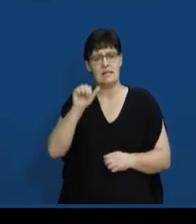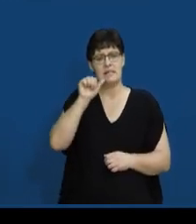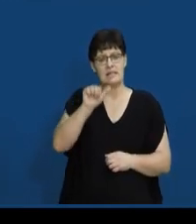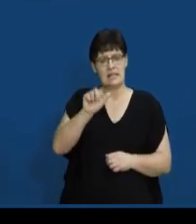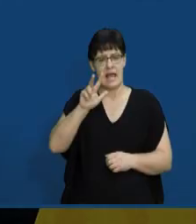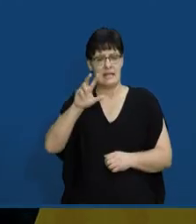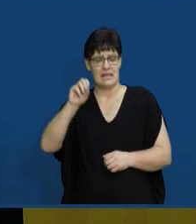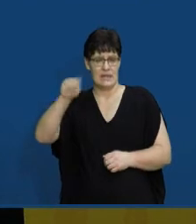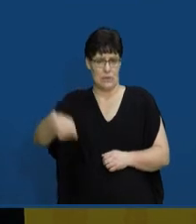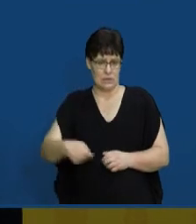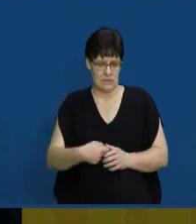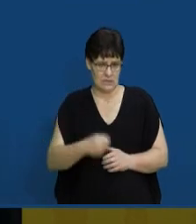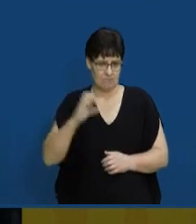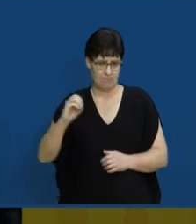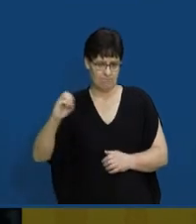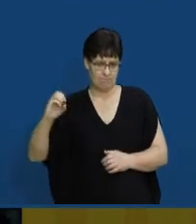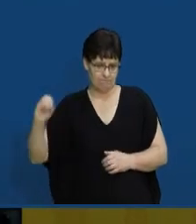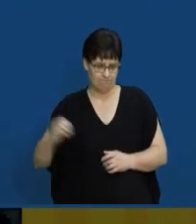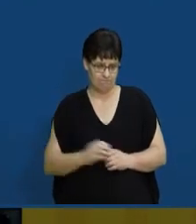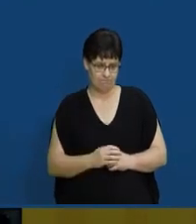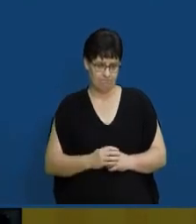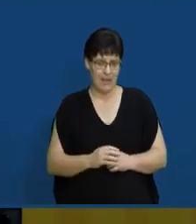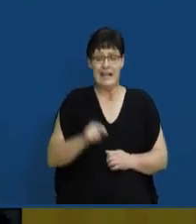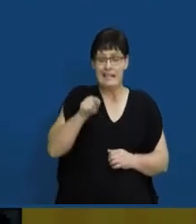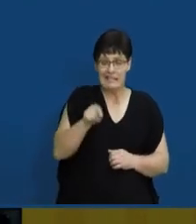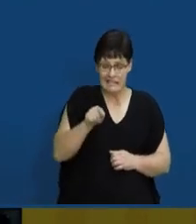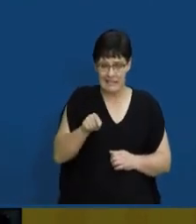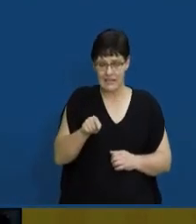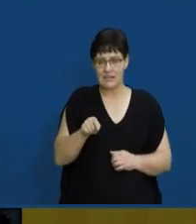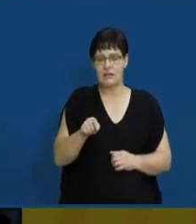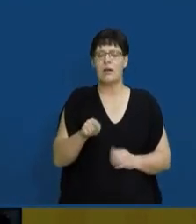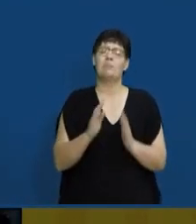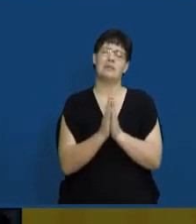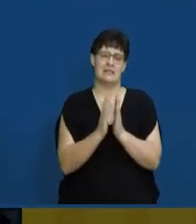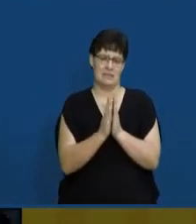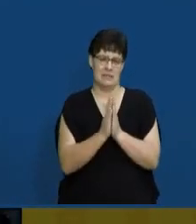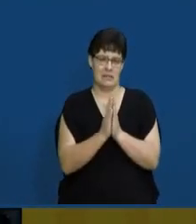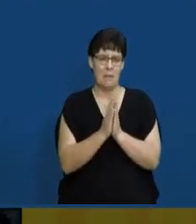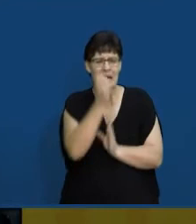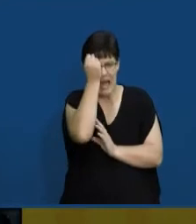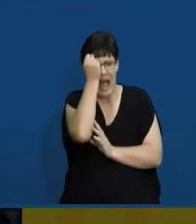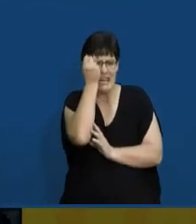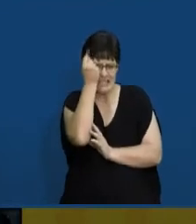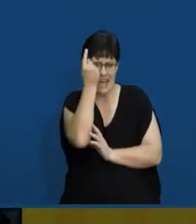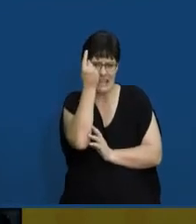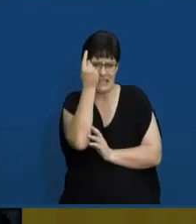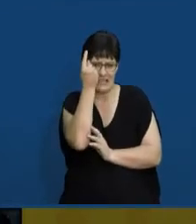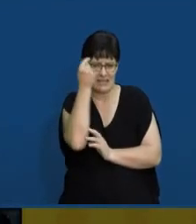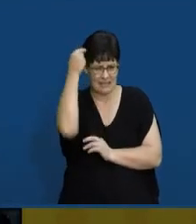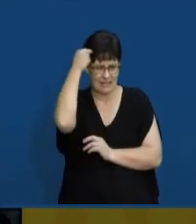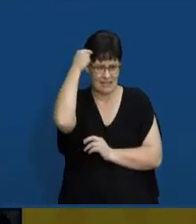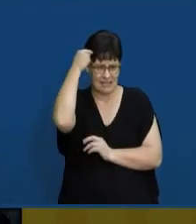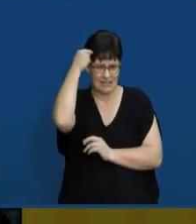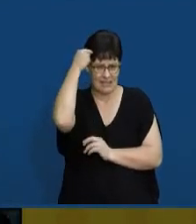4,680,000. And this is something that must please sink into what is between your